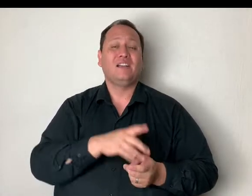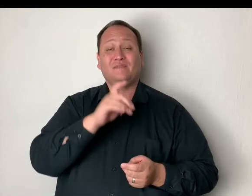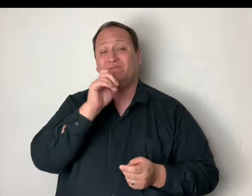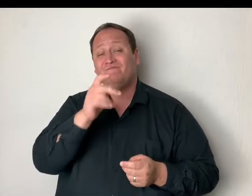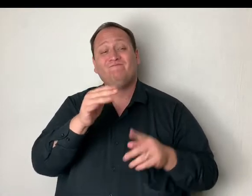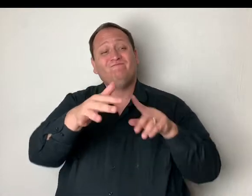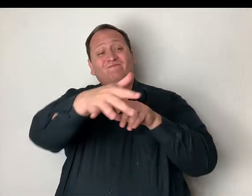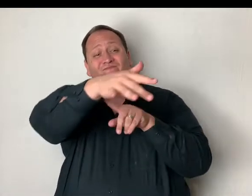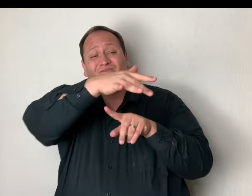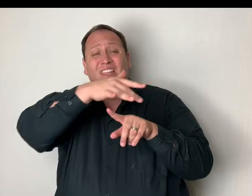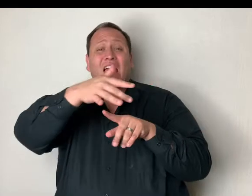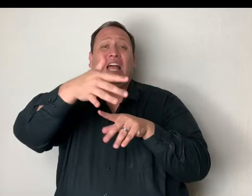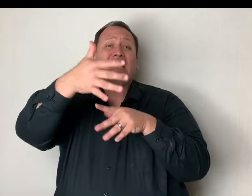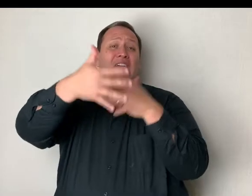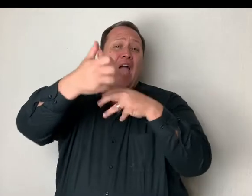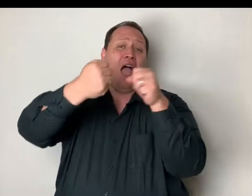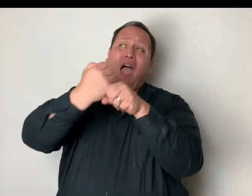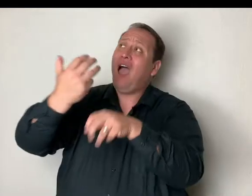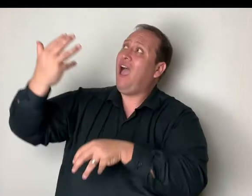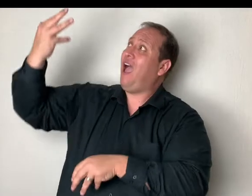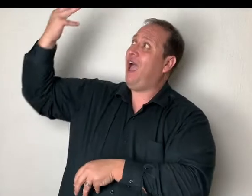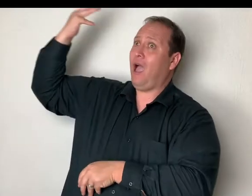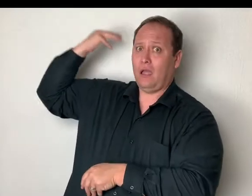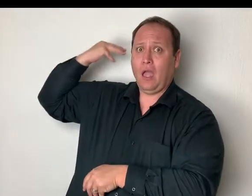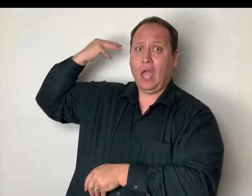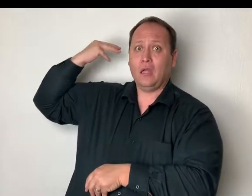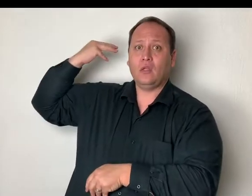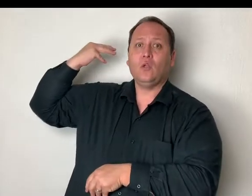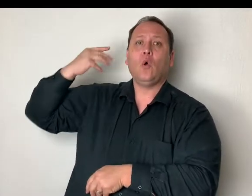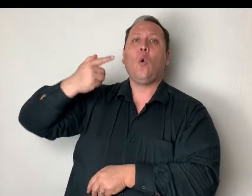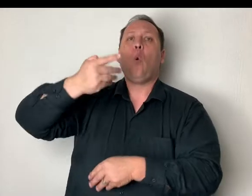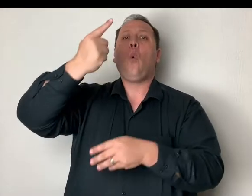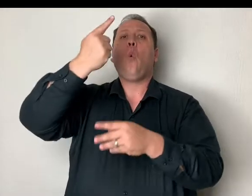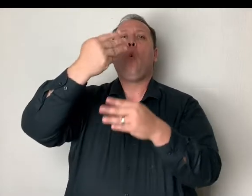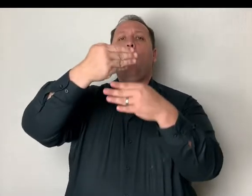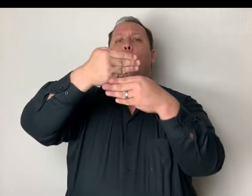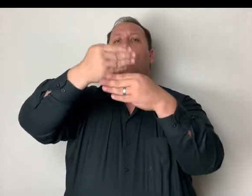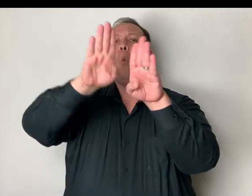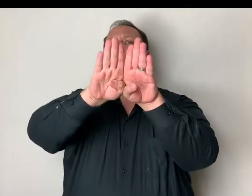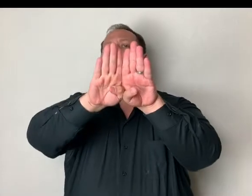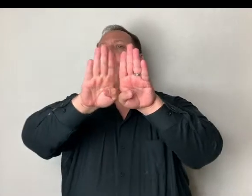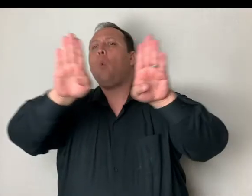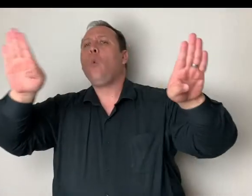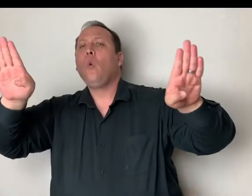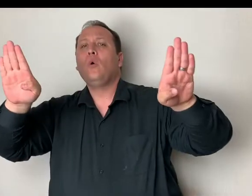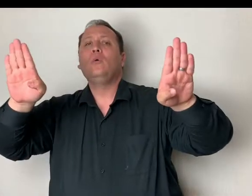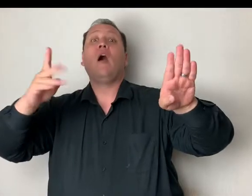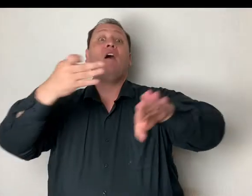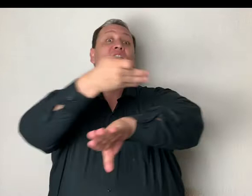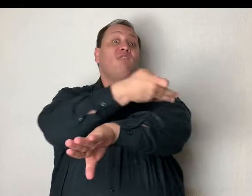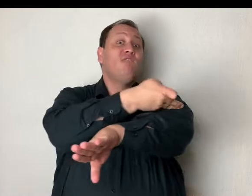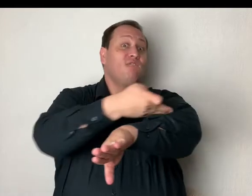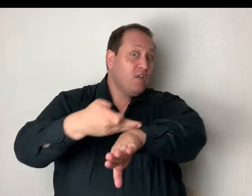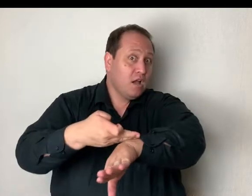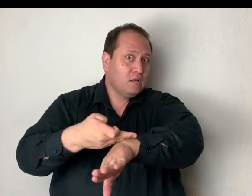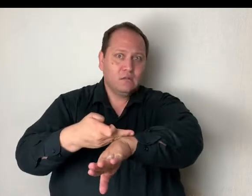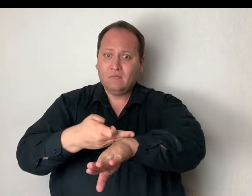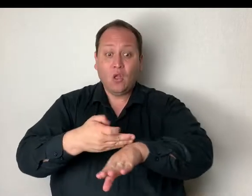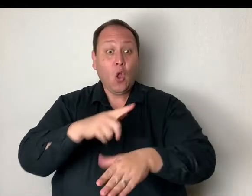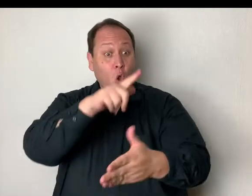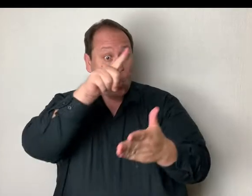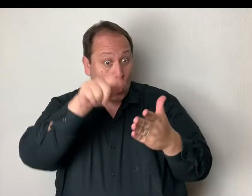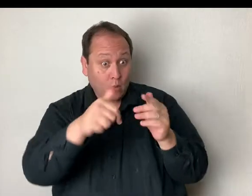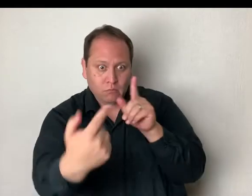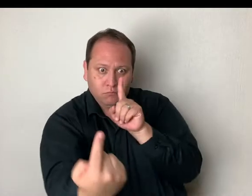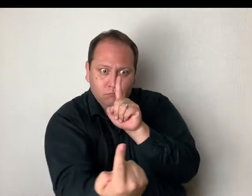ago, when there was just one fence on the wall, and families, although this was not a great place to meet, it was the